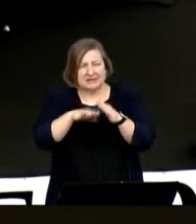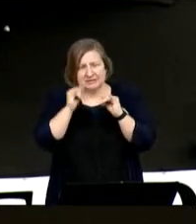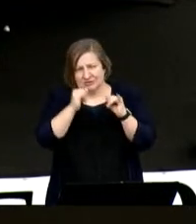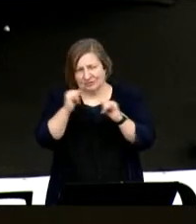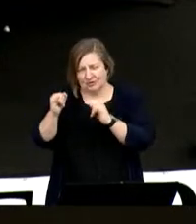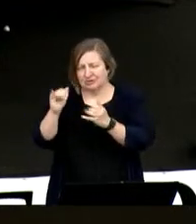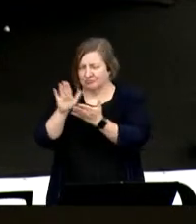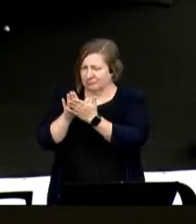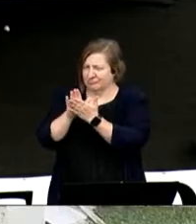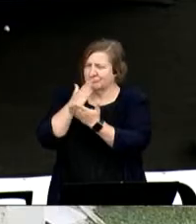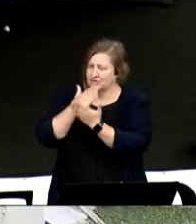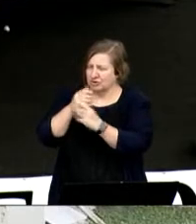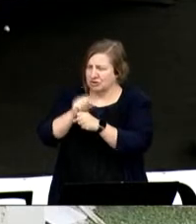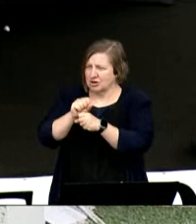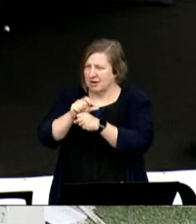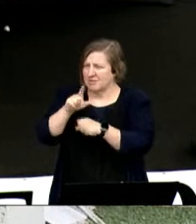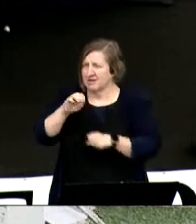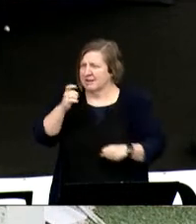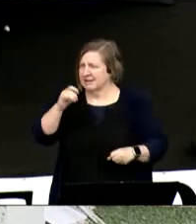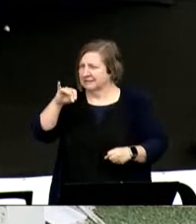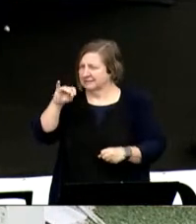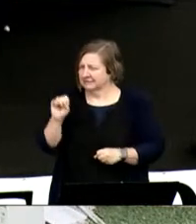Lexi.